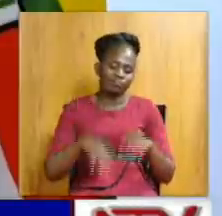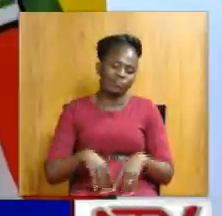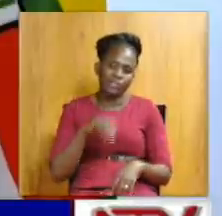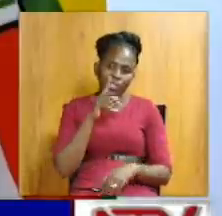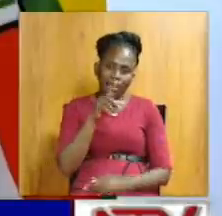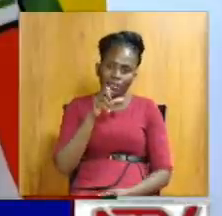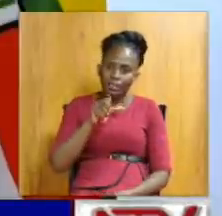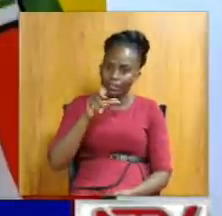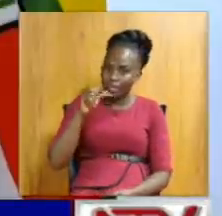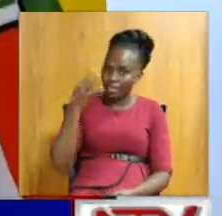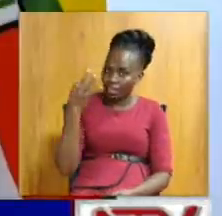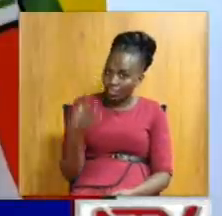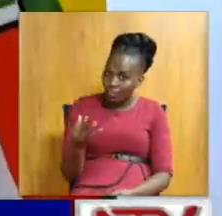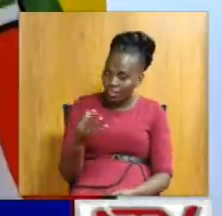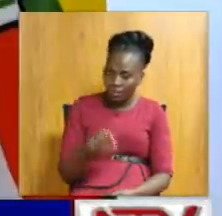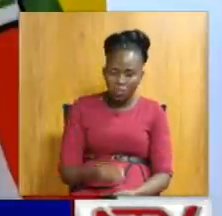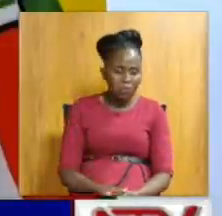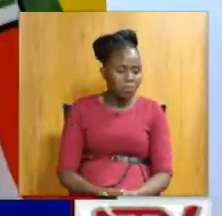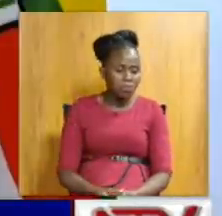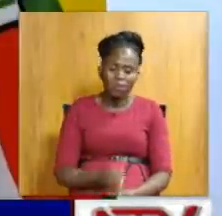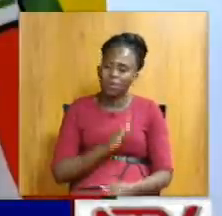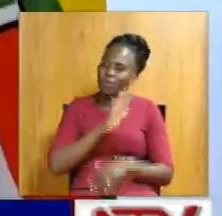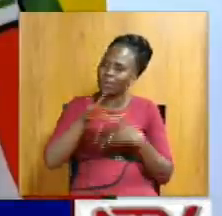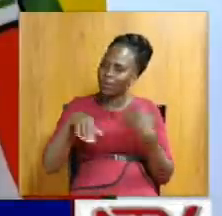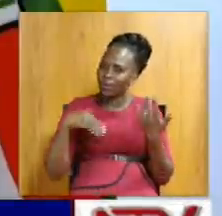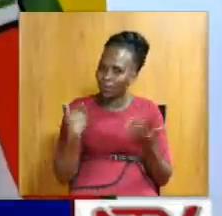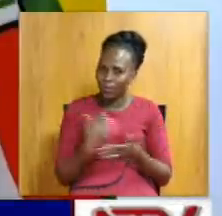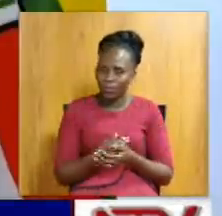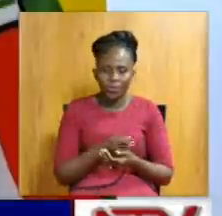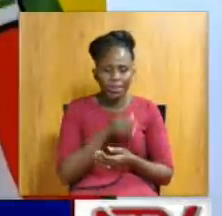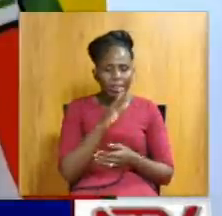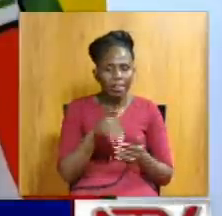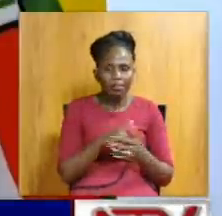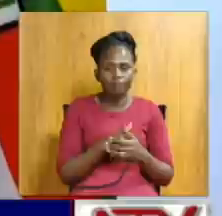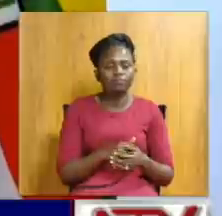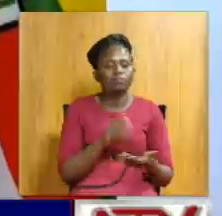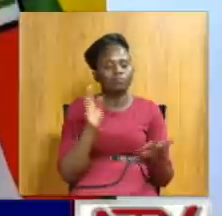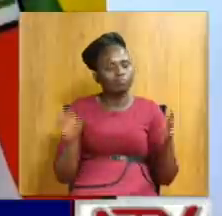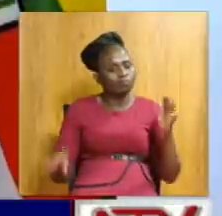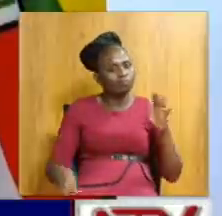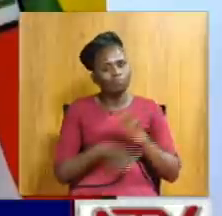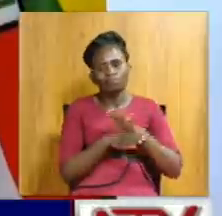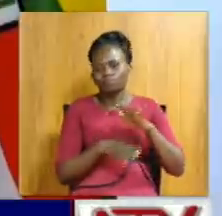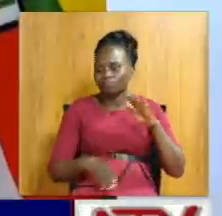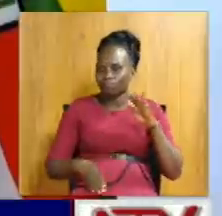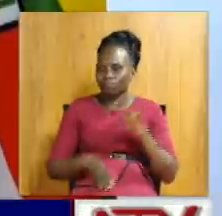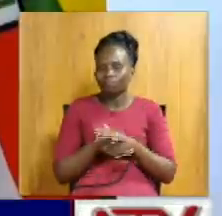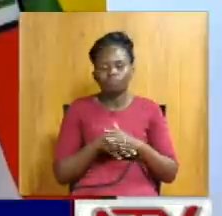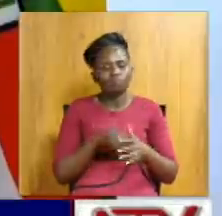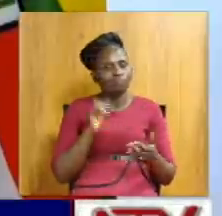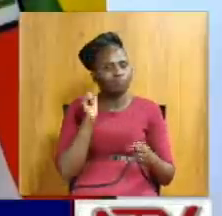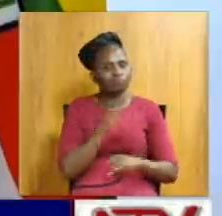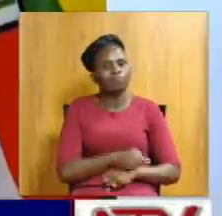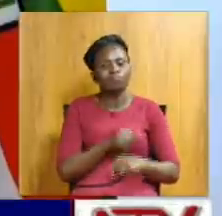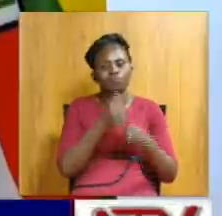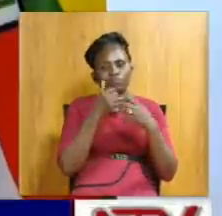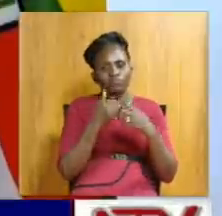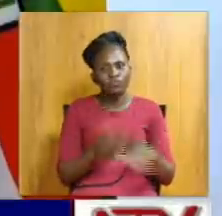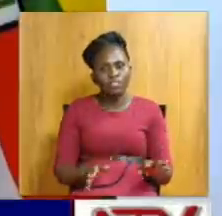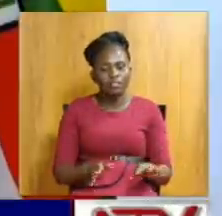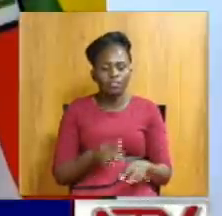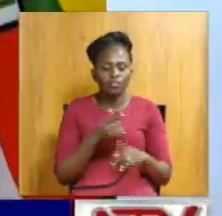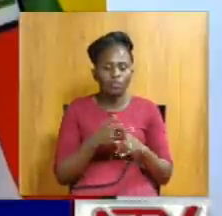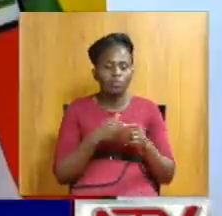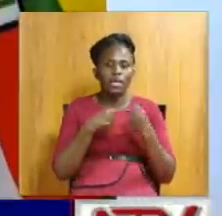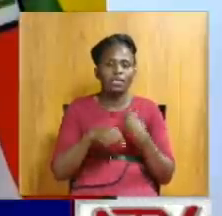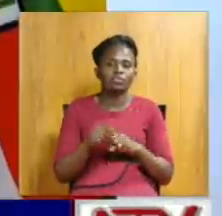1993, however, all the imperialists in Africa had been defeated by the coordinated actions of the African